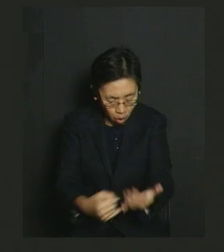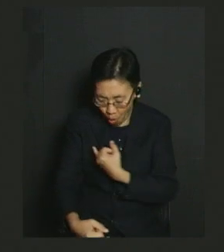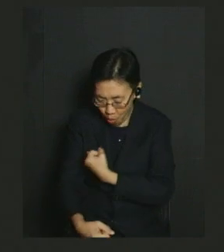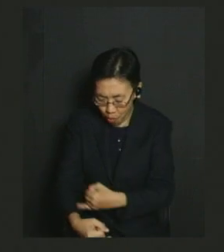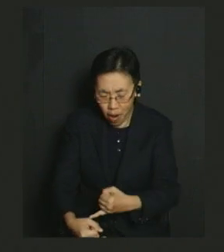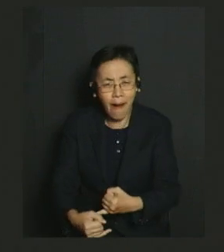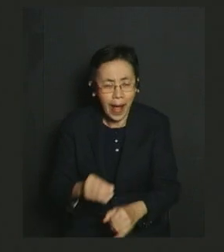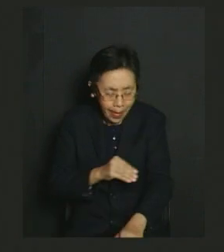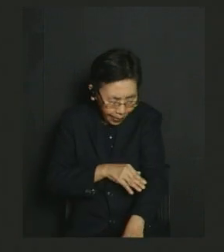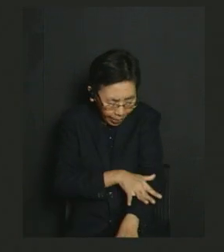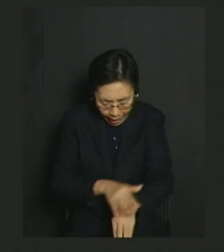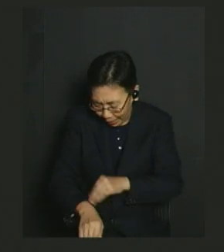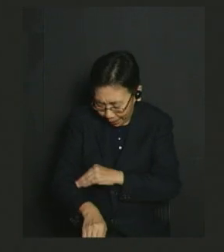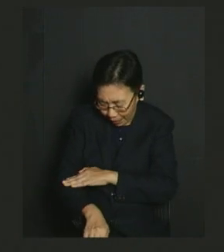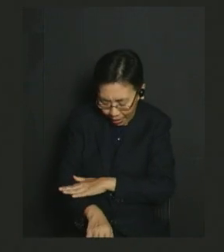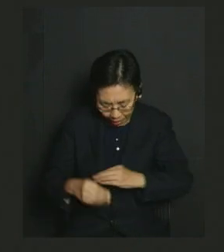blood system.